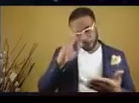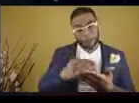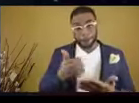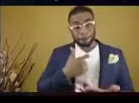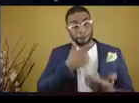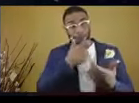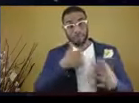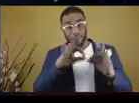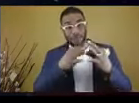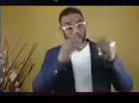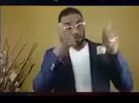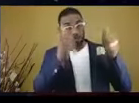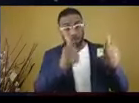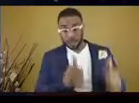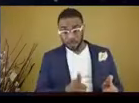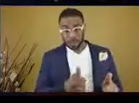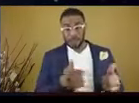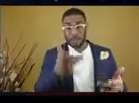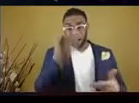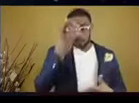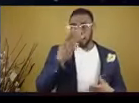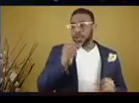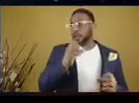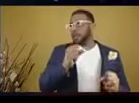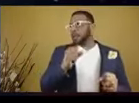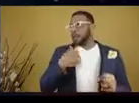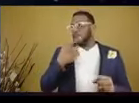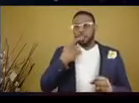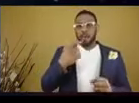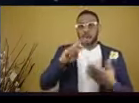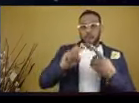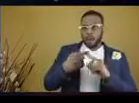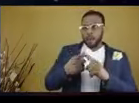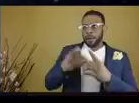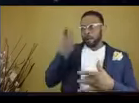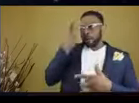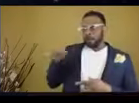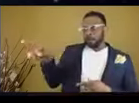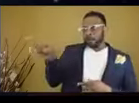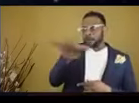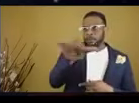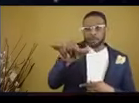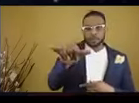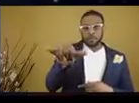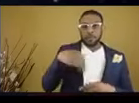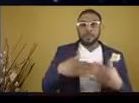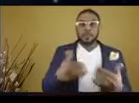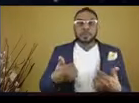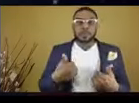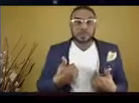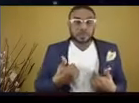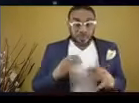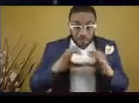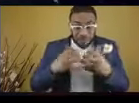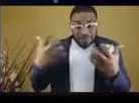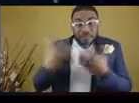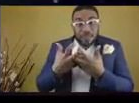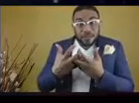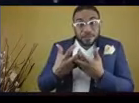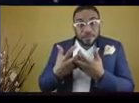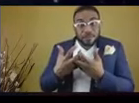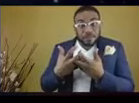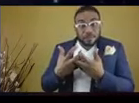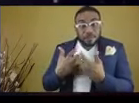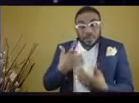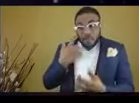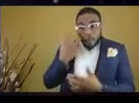my family get sick. I watched friends get sick. And I've even had a classmate that just